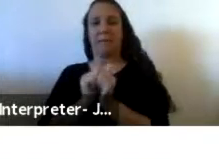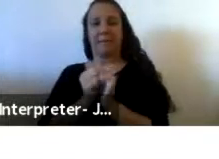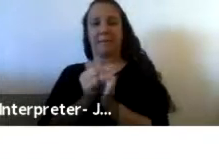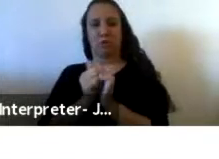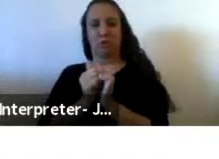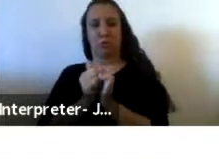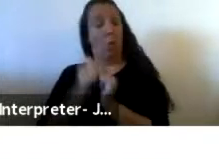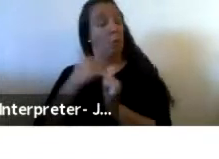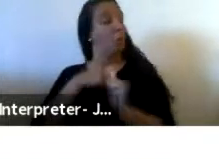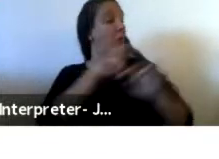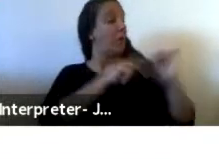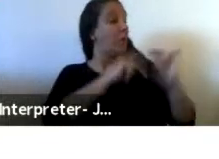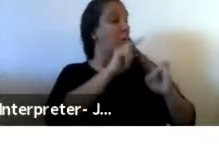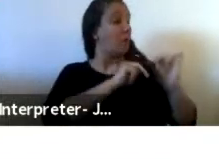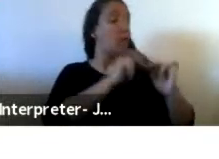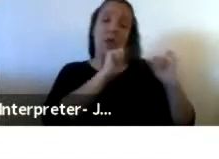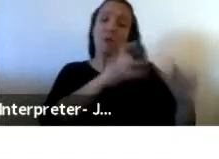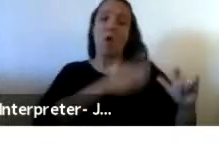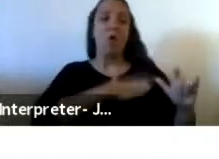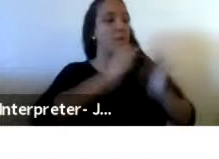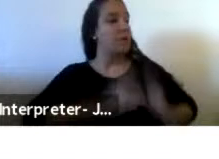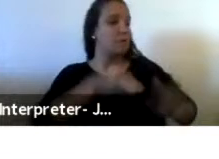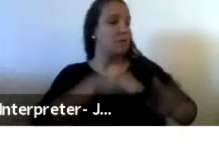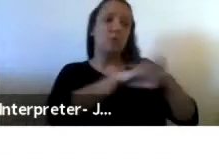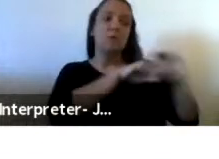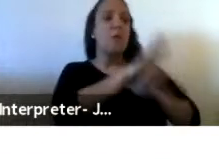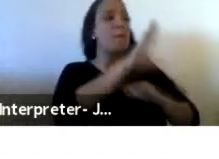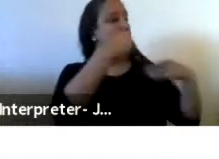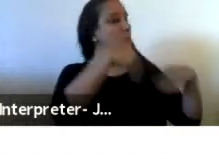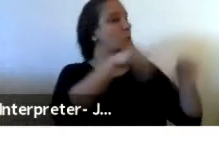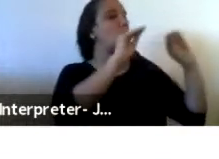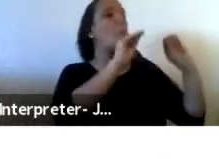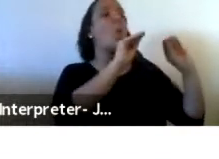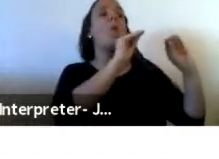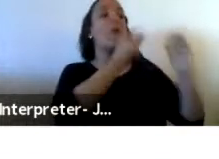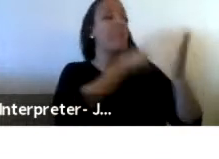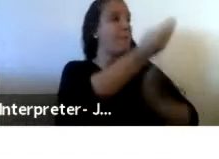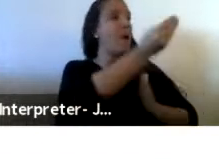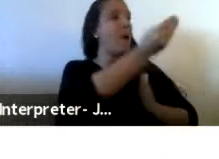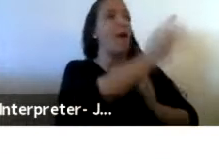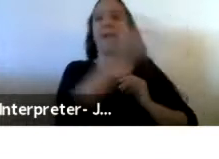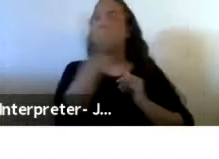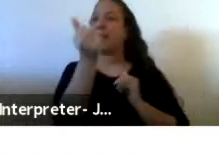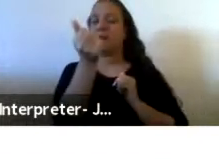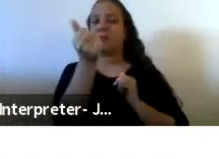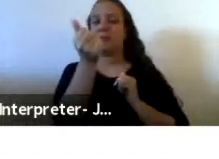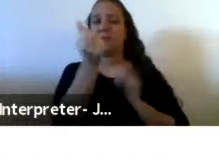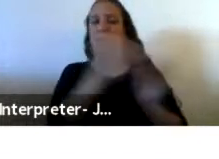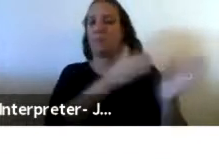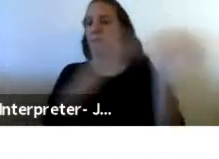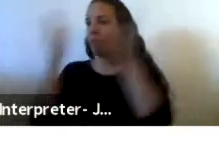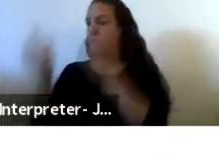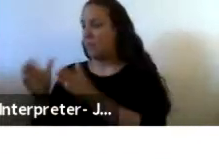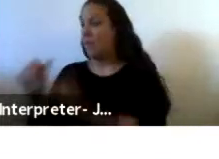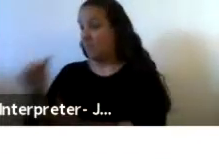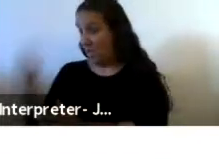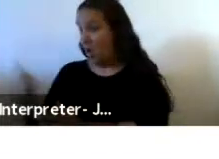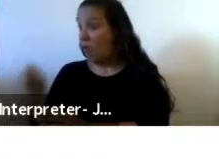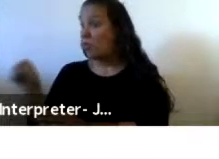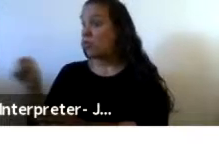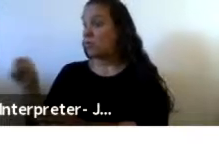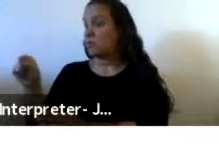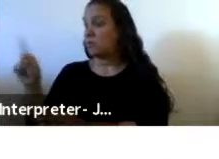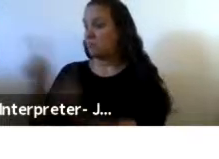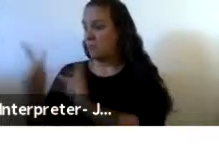a brick and mortar and all of my customers come in and buy and they leave. Then those that have a click, pretty much the e-commerce people